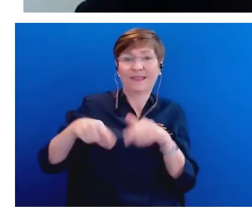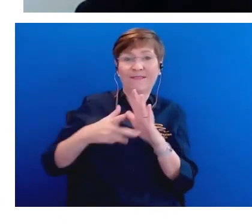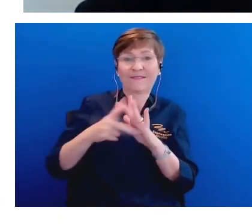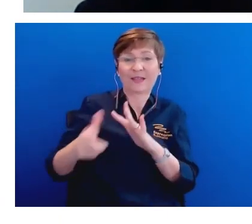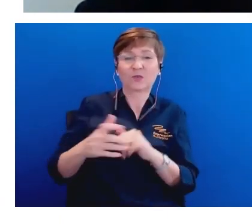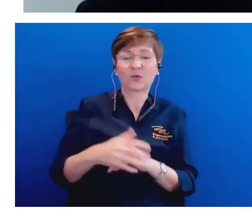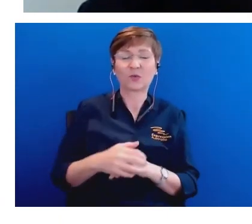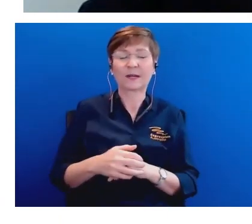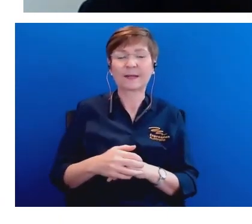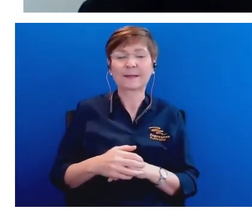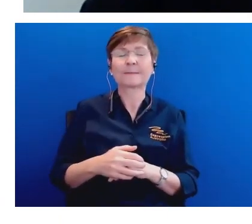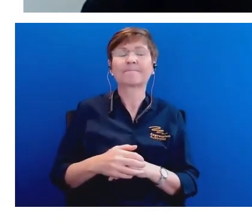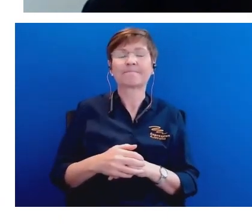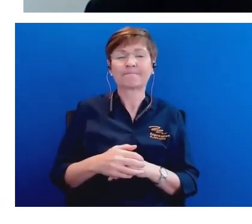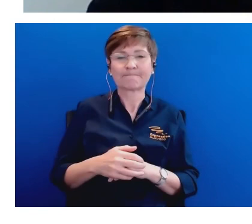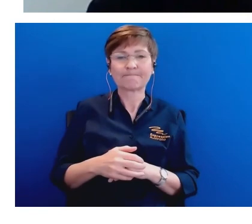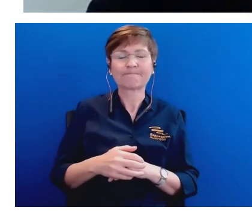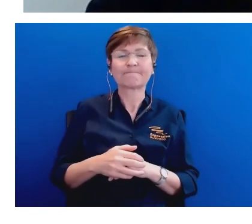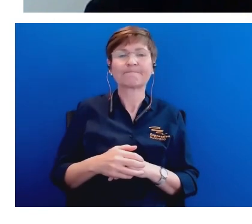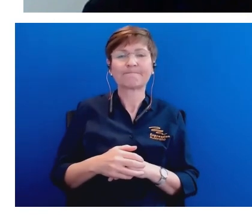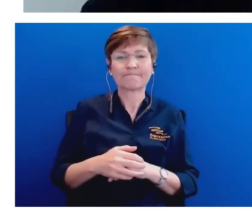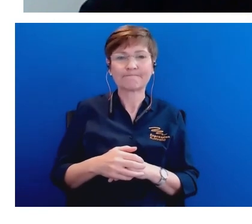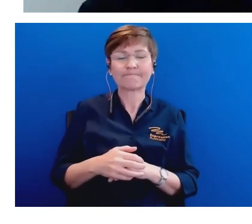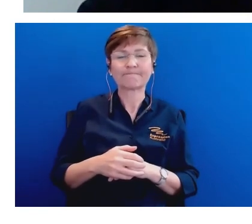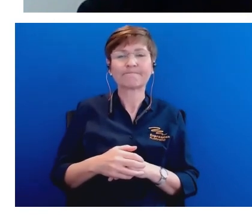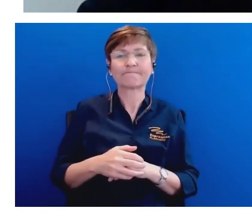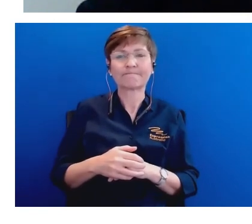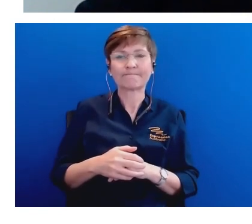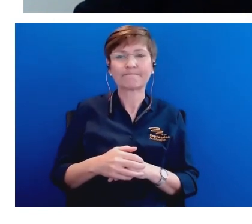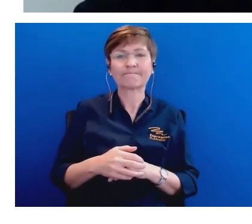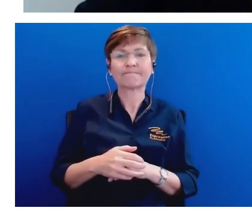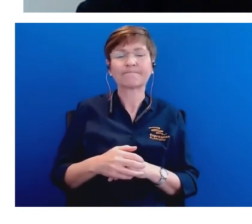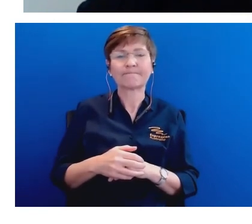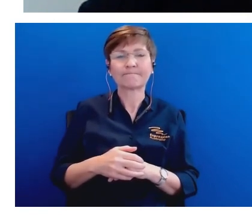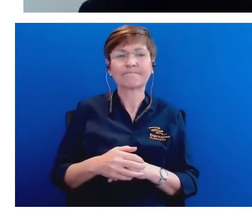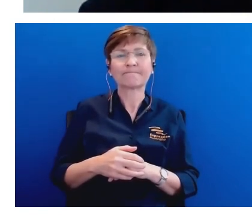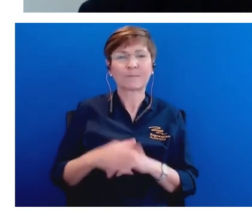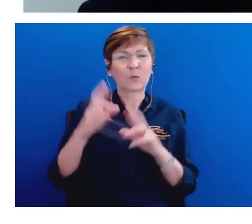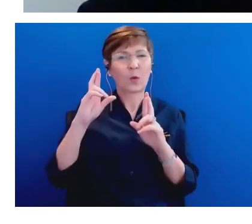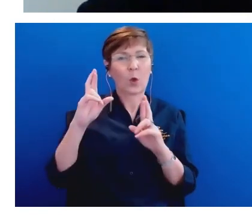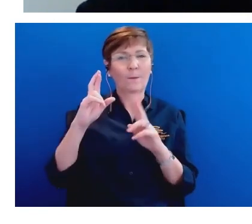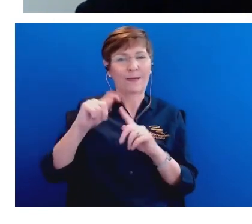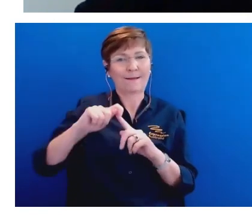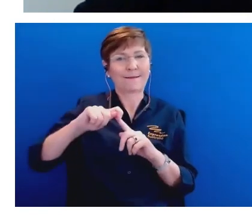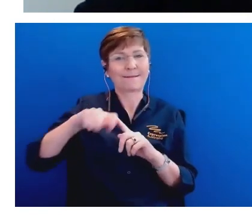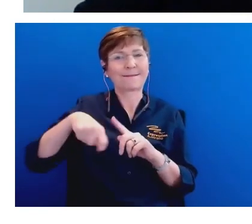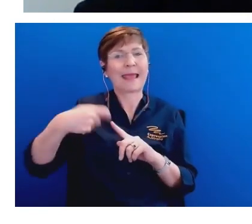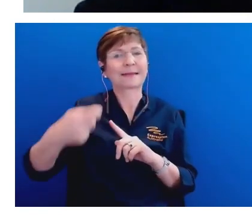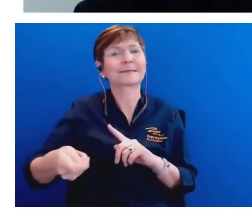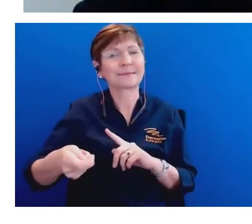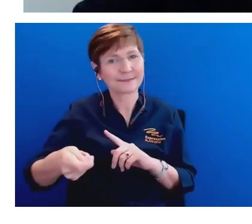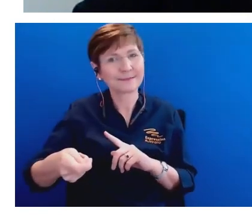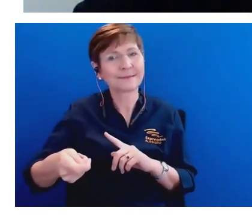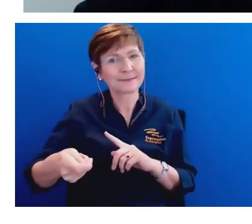That's certainly something that we hope to do next with this work. And so focusing really